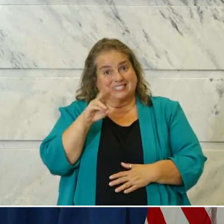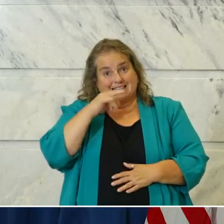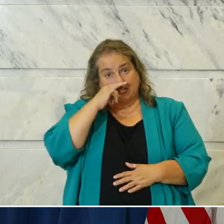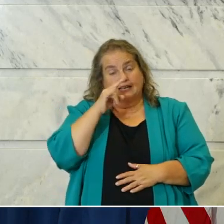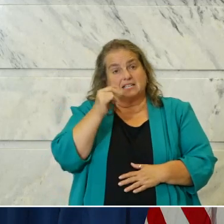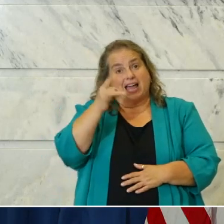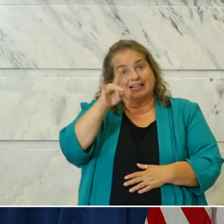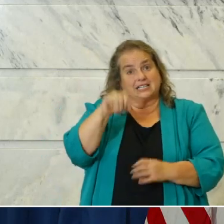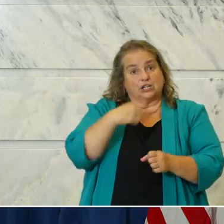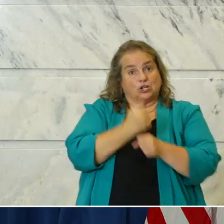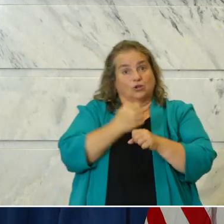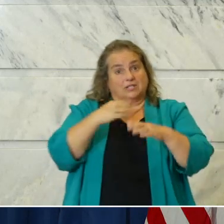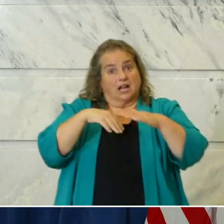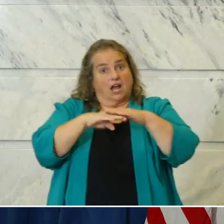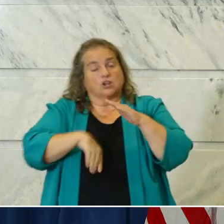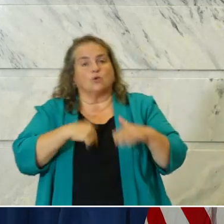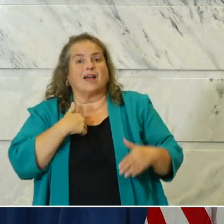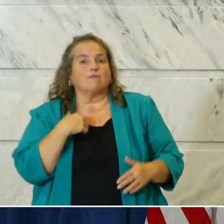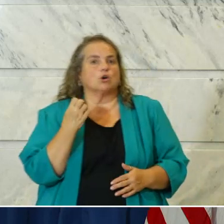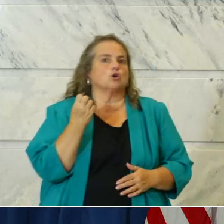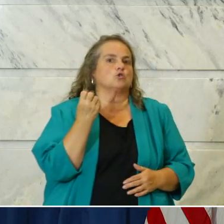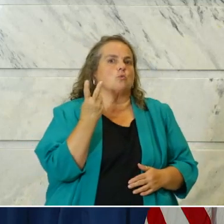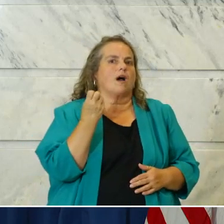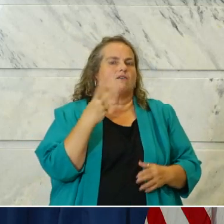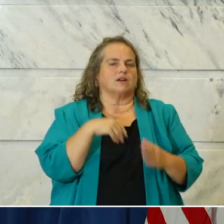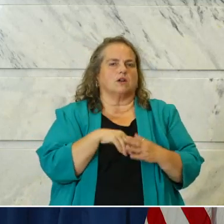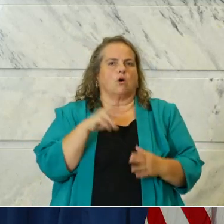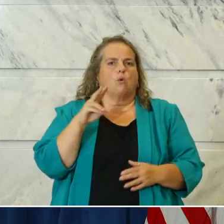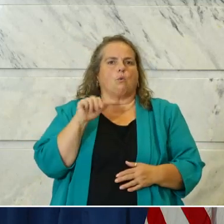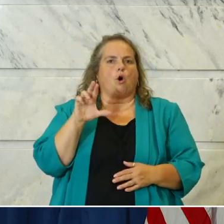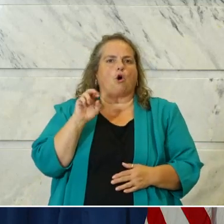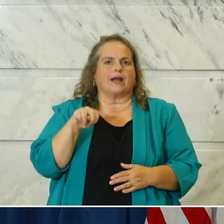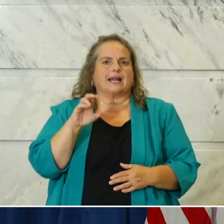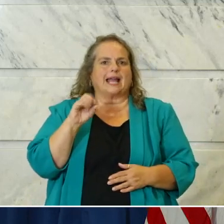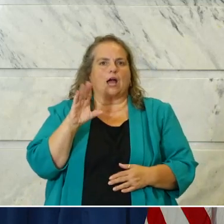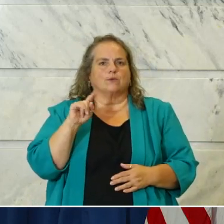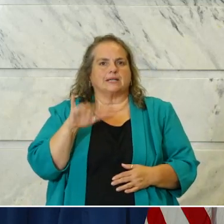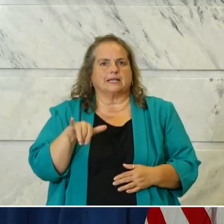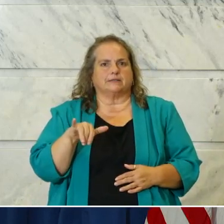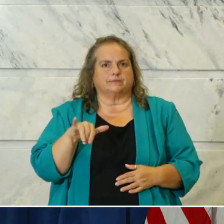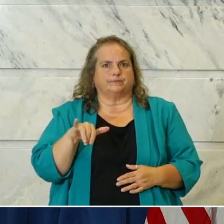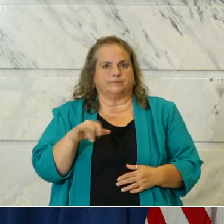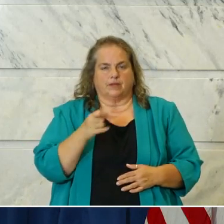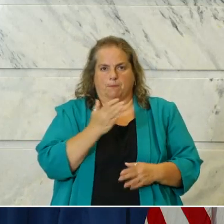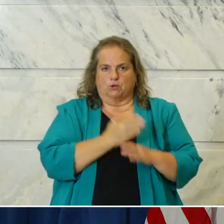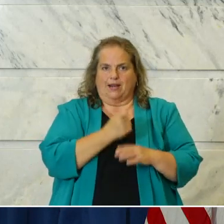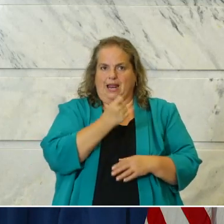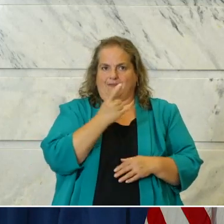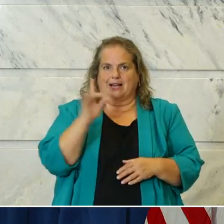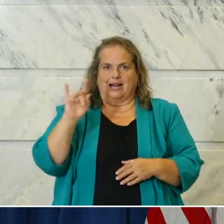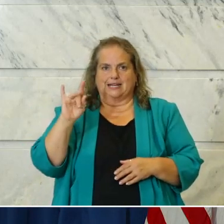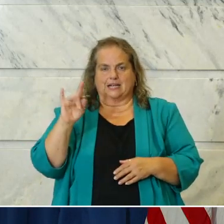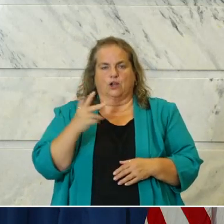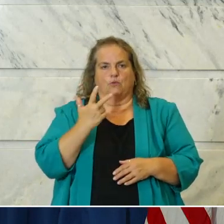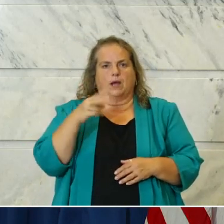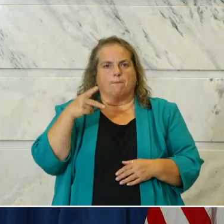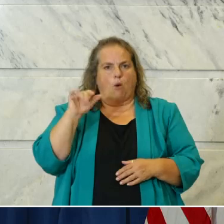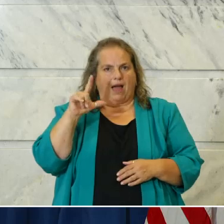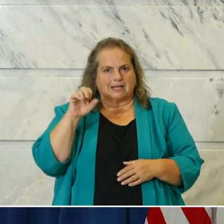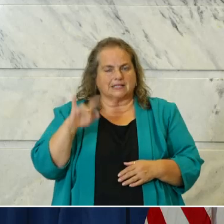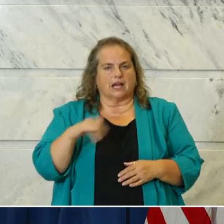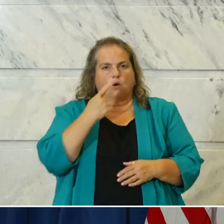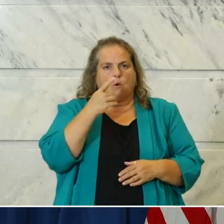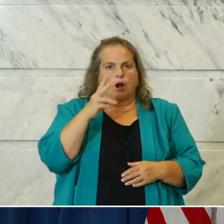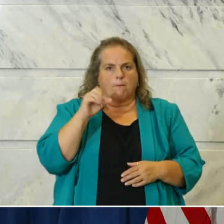18 years and under, and we have 12 in Warren County today alone, all between 11 and 18. 3 in Pulaski, 1 in Marshall, 1